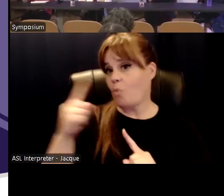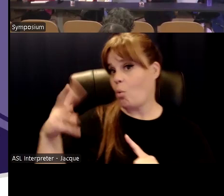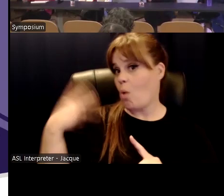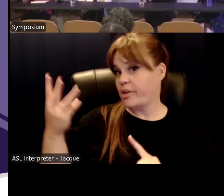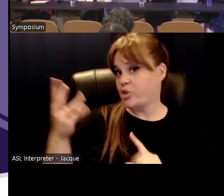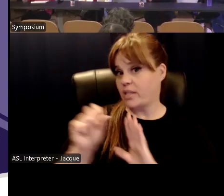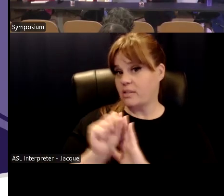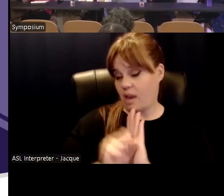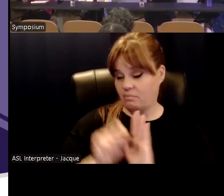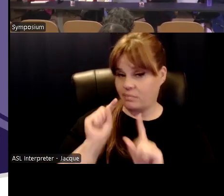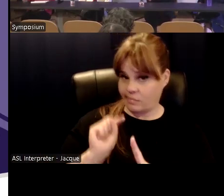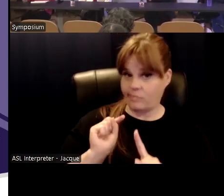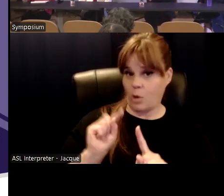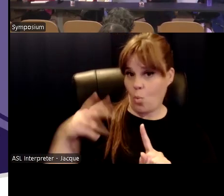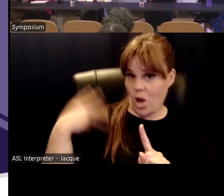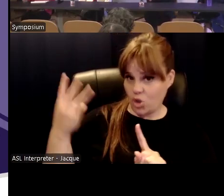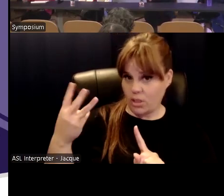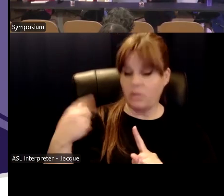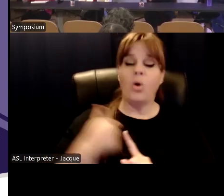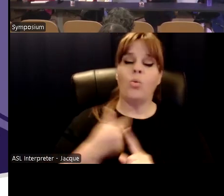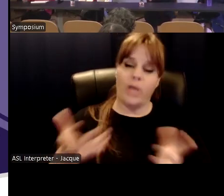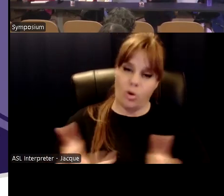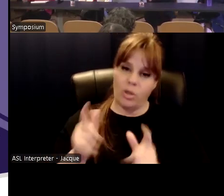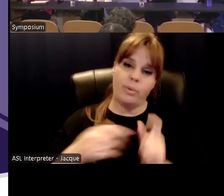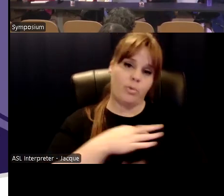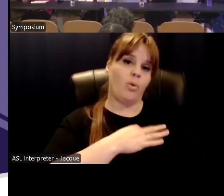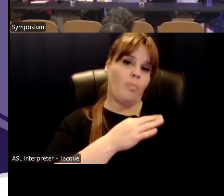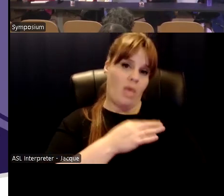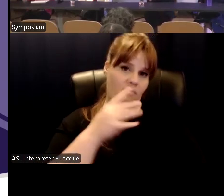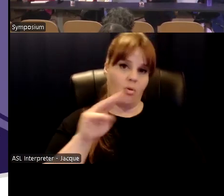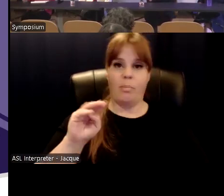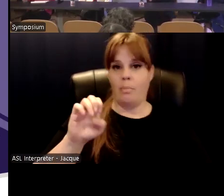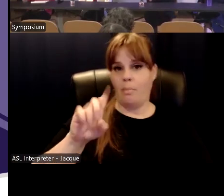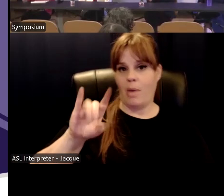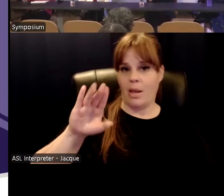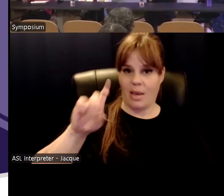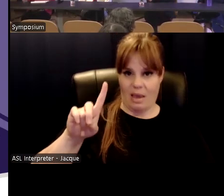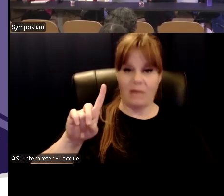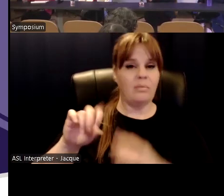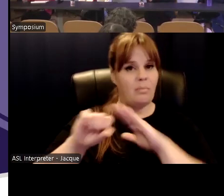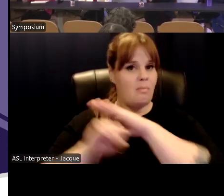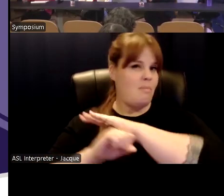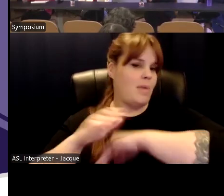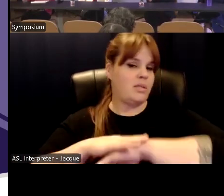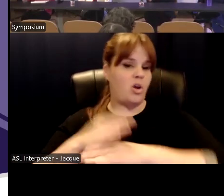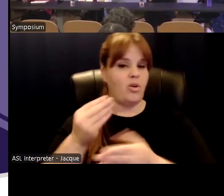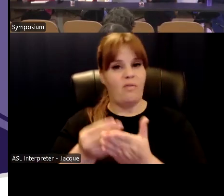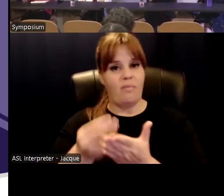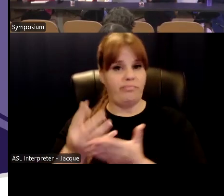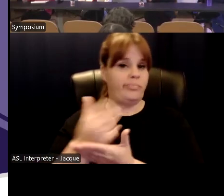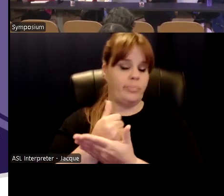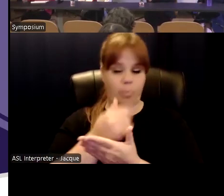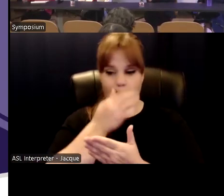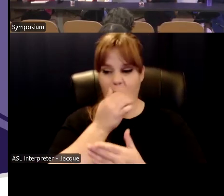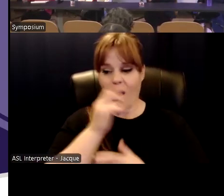State, we encourage people to apply for Medicaid, which is, based on your financial income. At